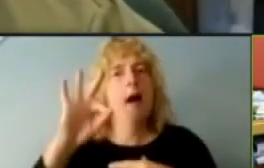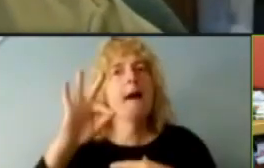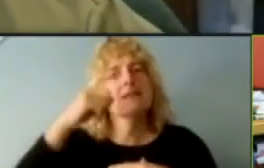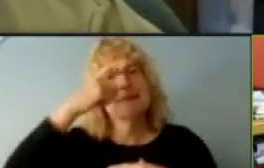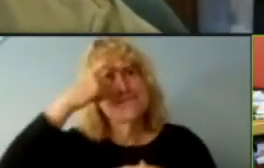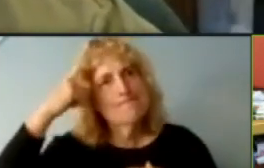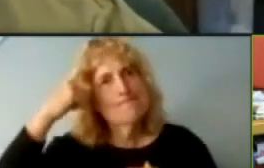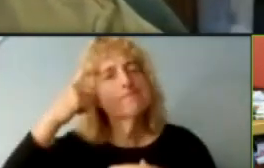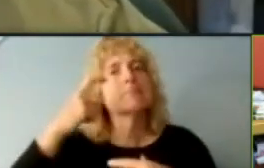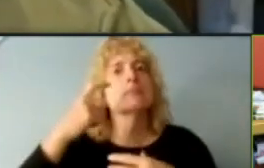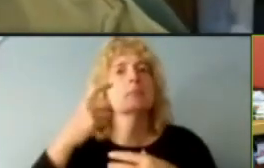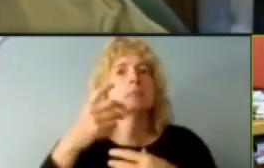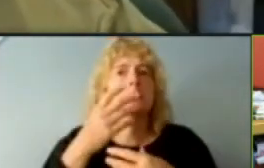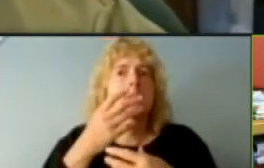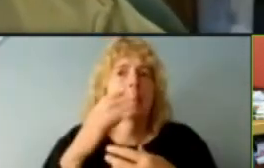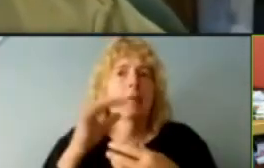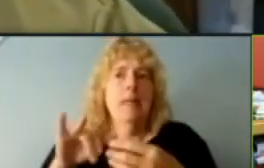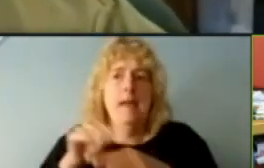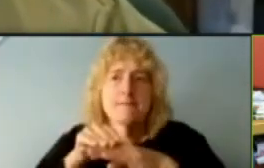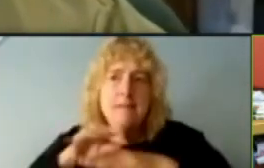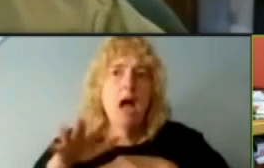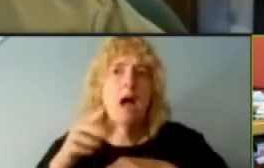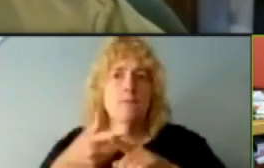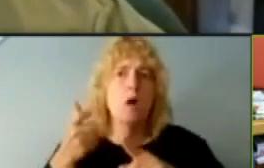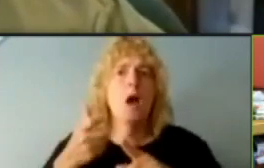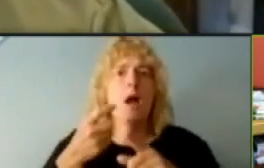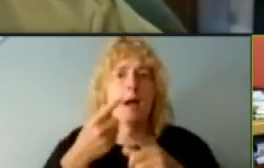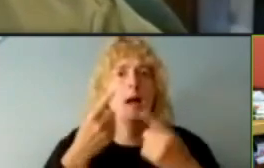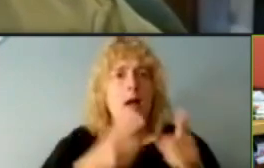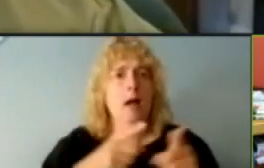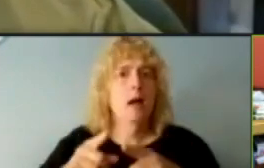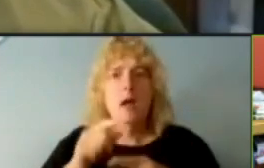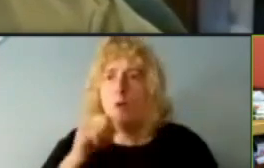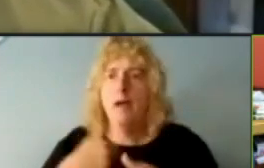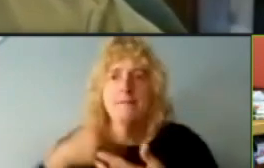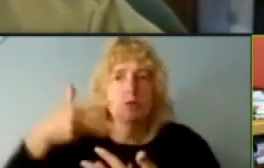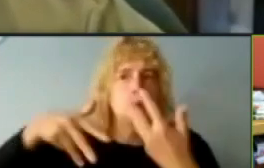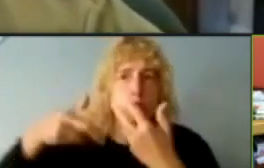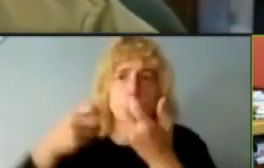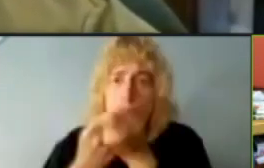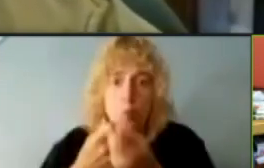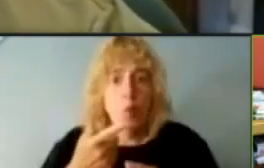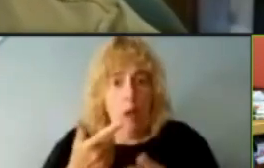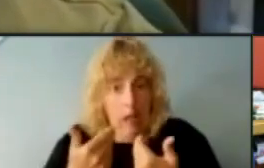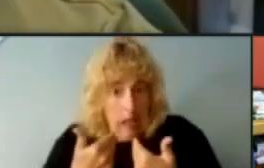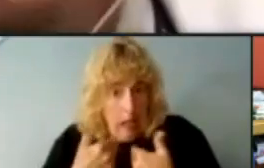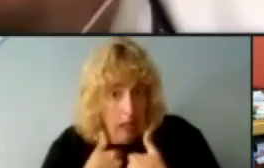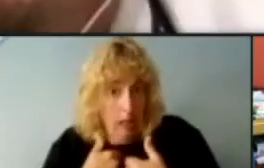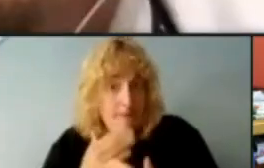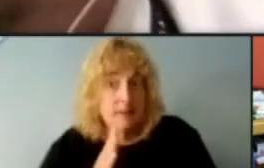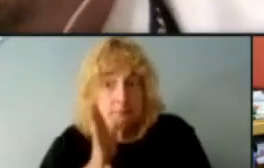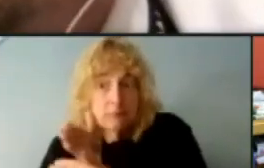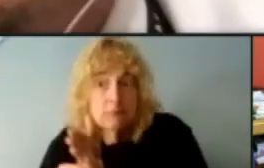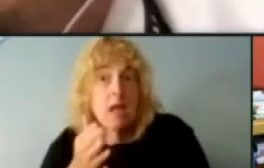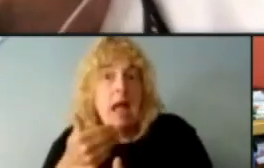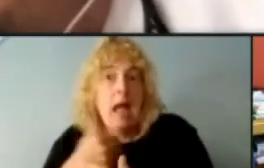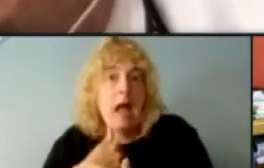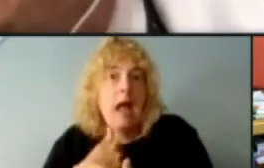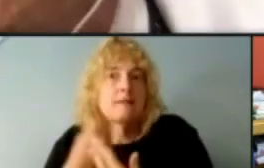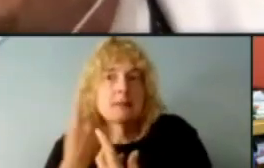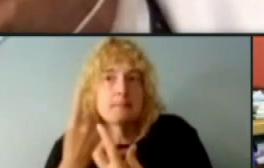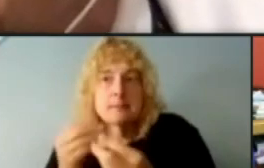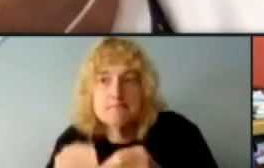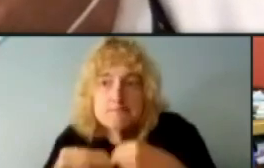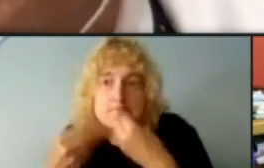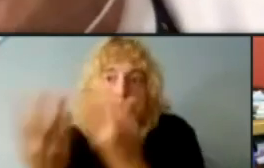the social support, do you have referrals or an intervention that will help them? Right, so we're partnering up